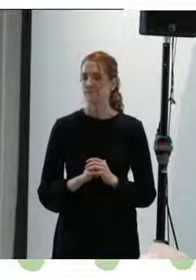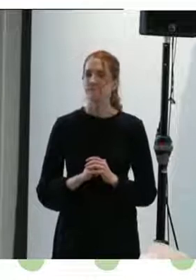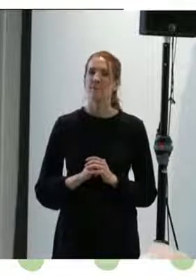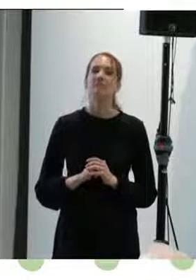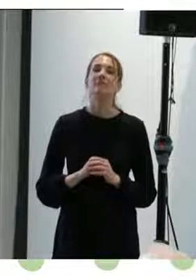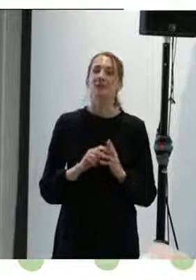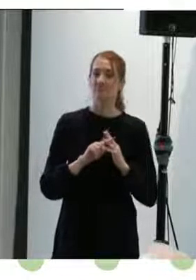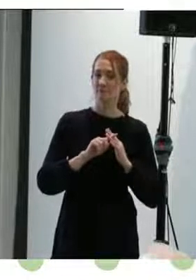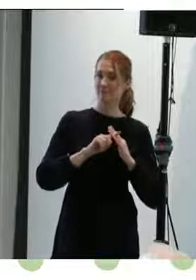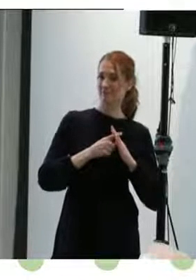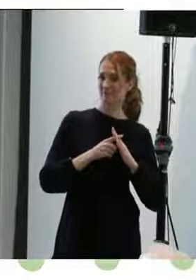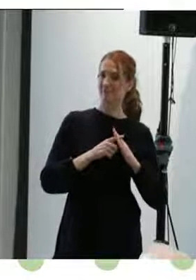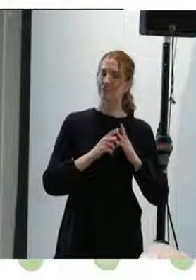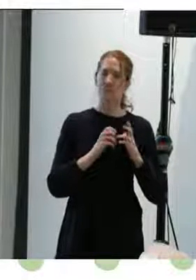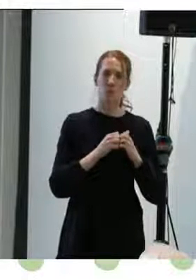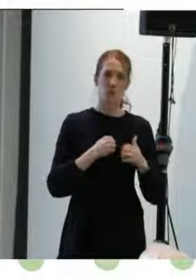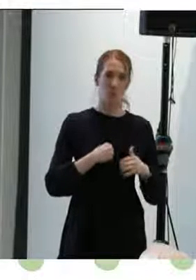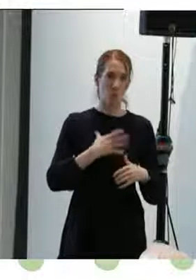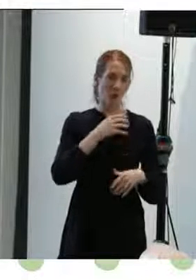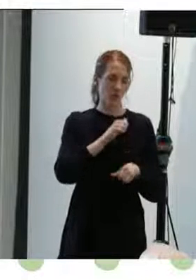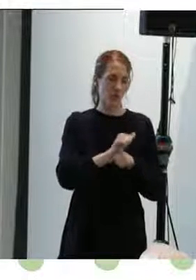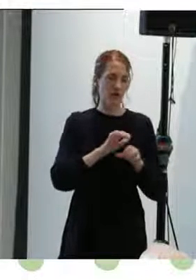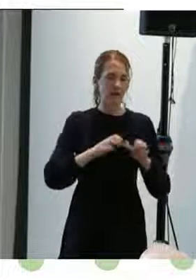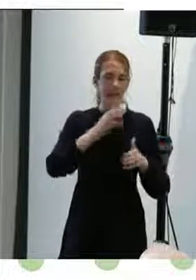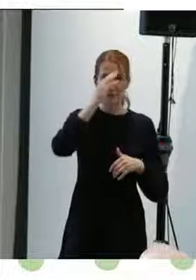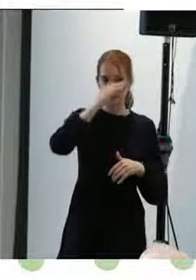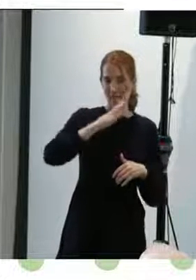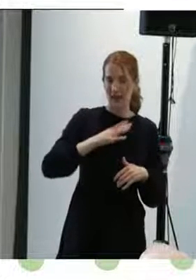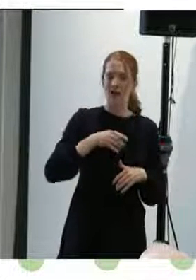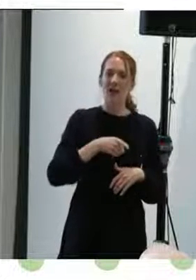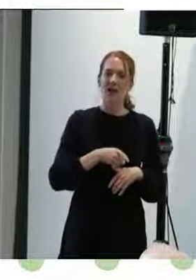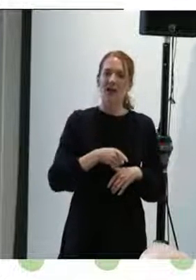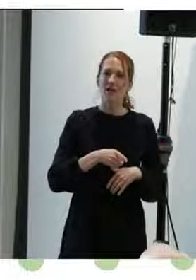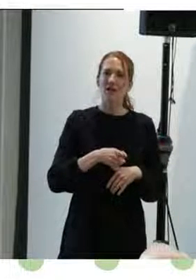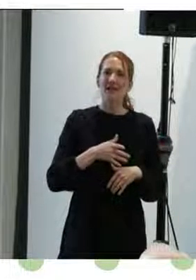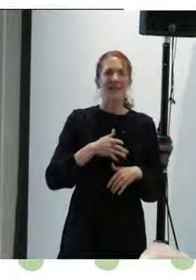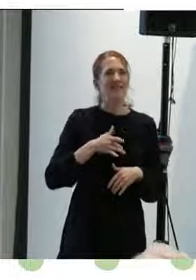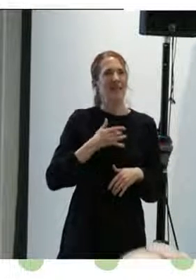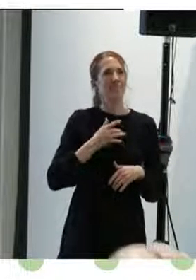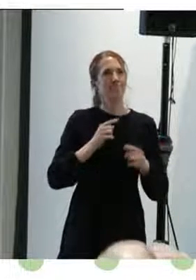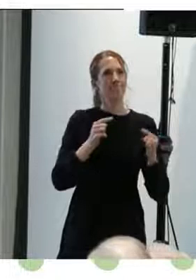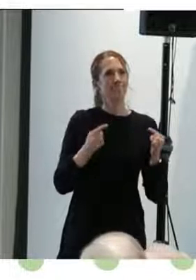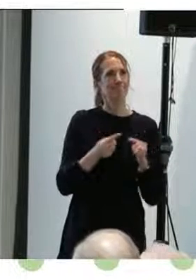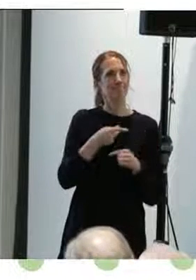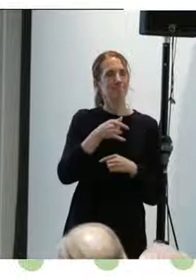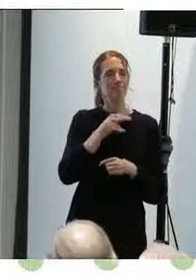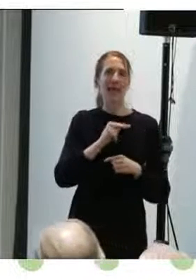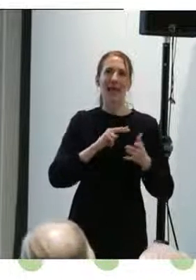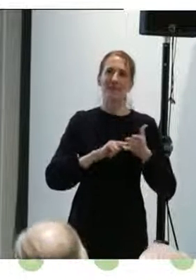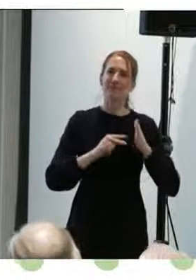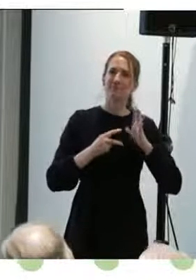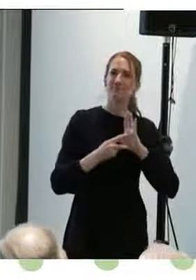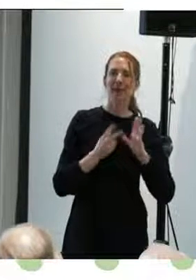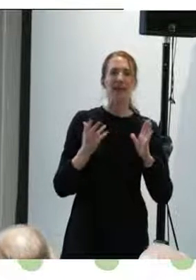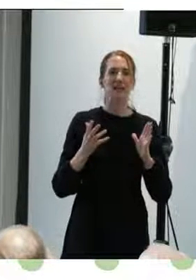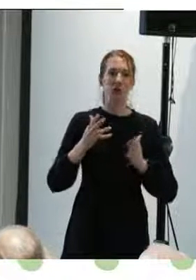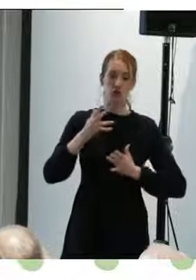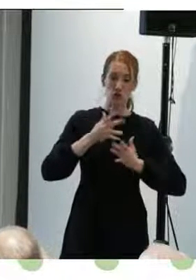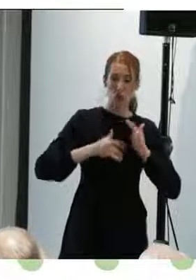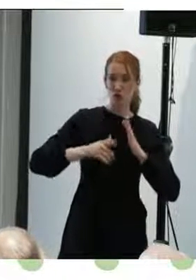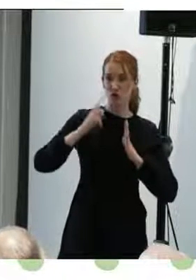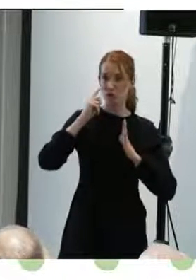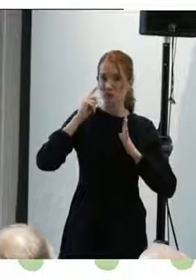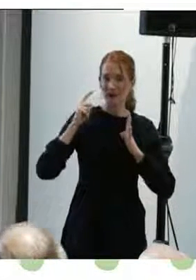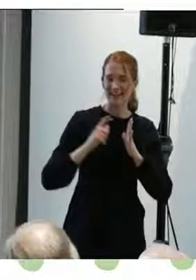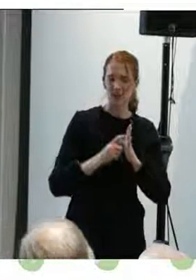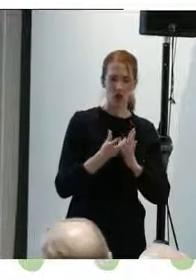white working class men, and for these men, they felt pain as this loss of social recognition and a loss of connection and